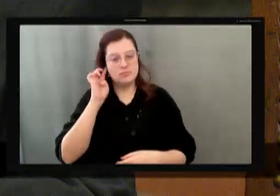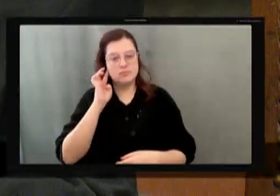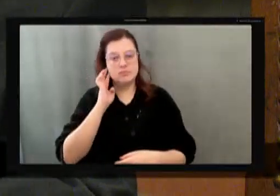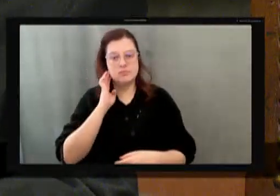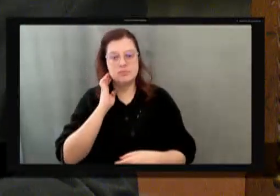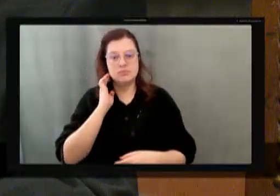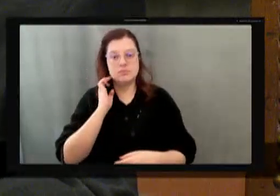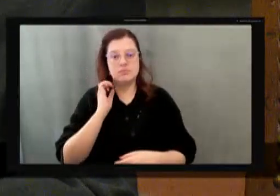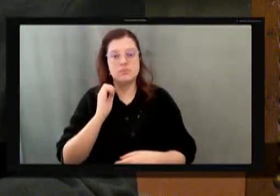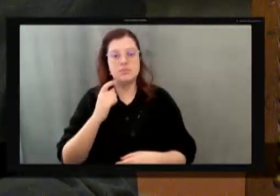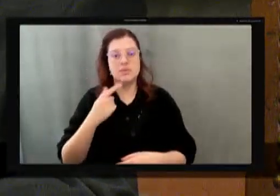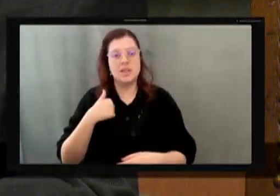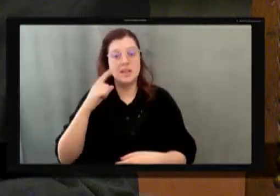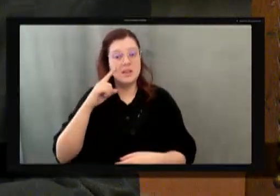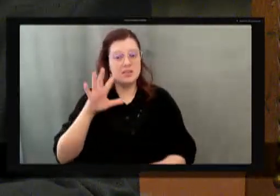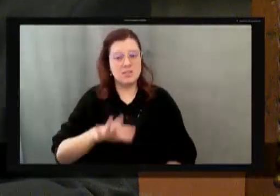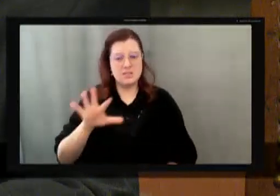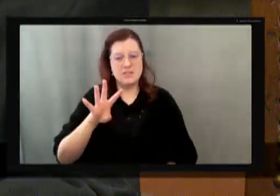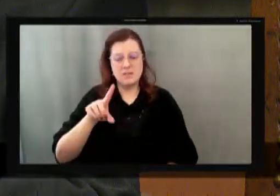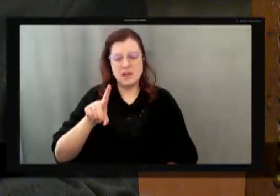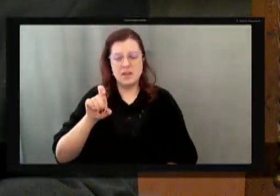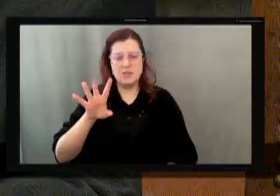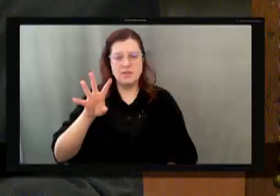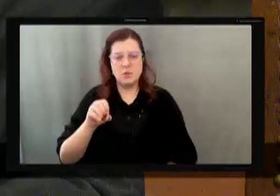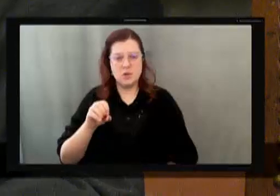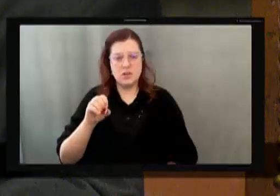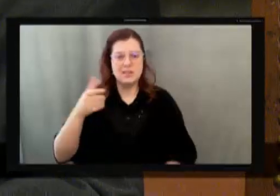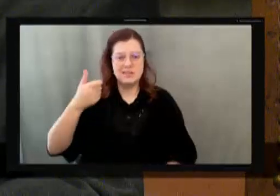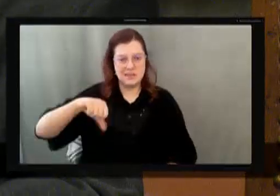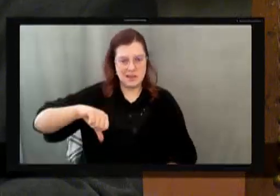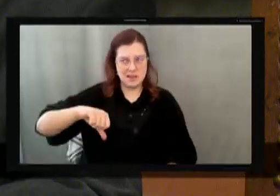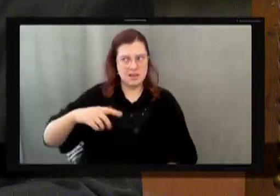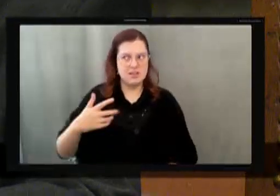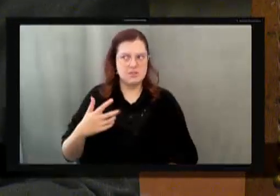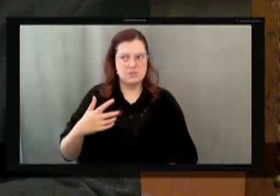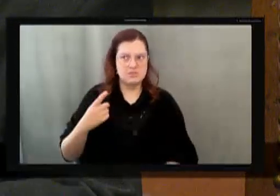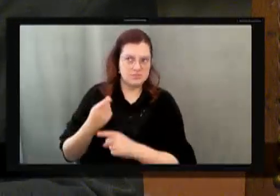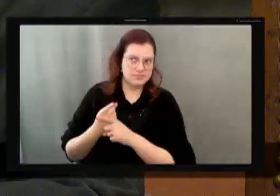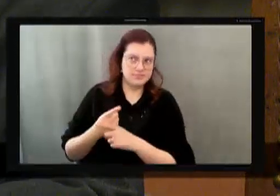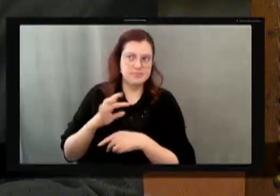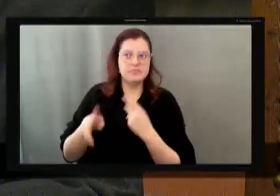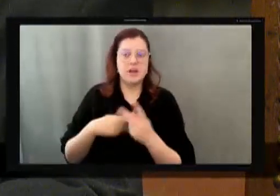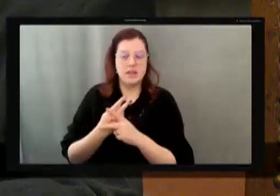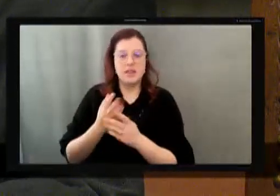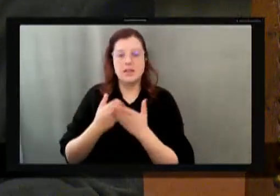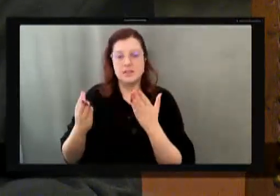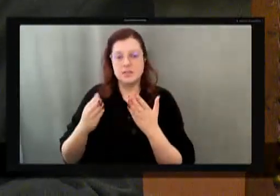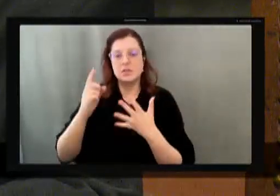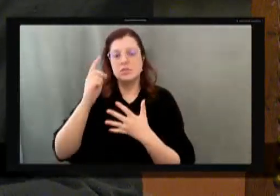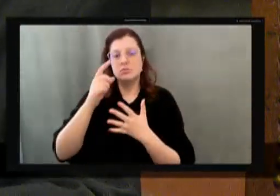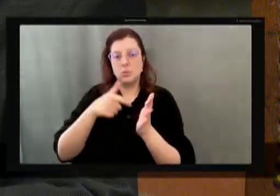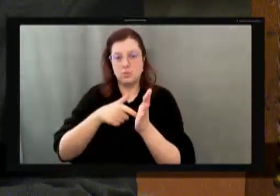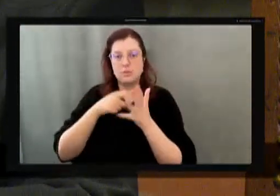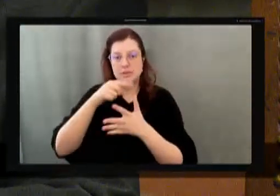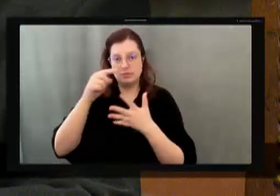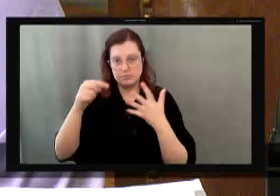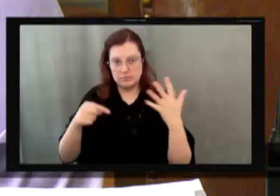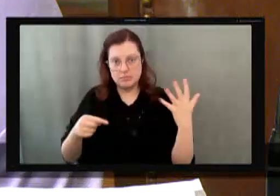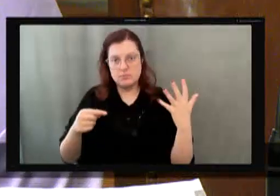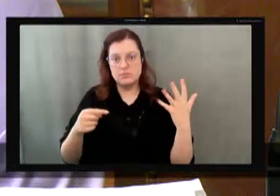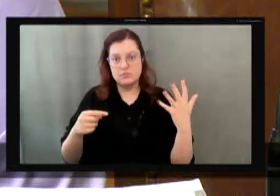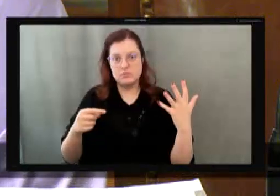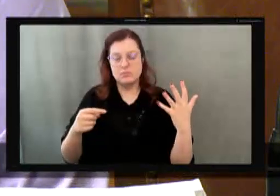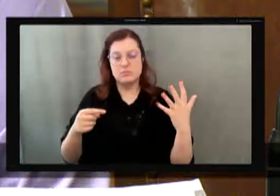I guess it was 140 that got denied over the course of the year. What are the types of things, the criteria that would cause someone to get denied? So